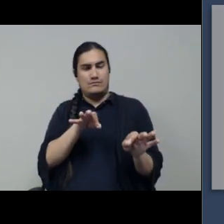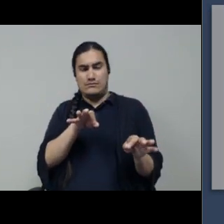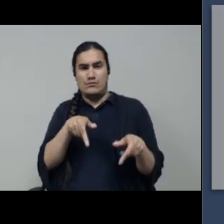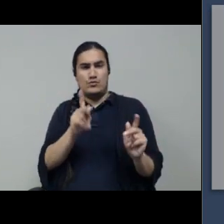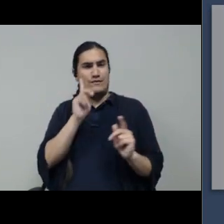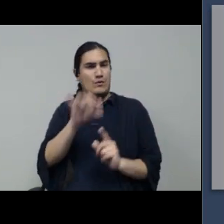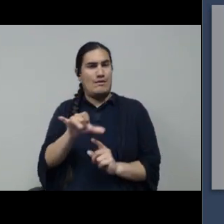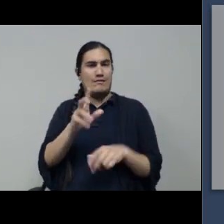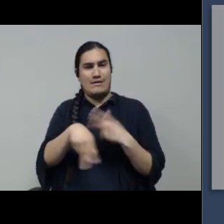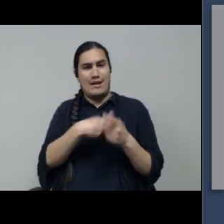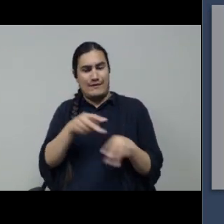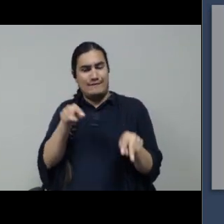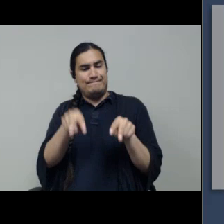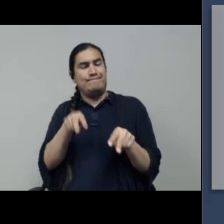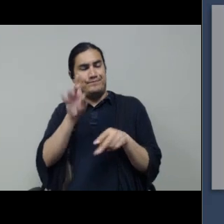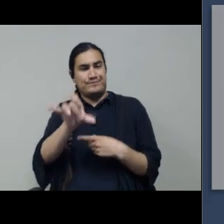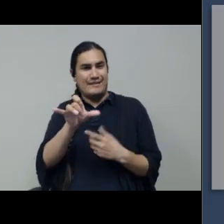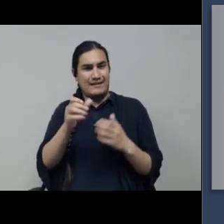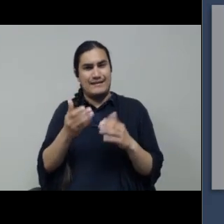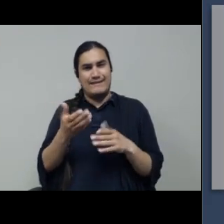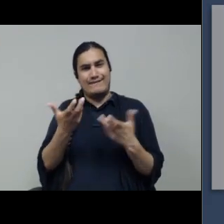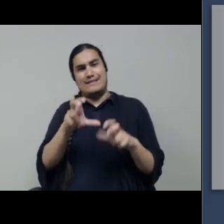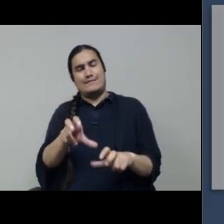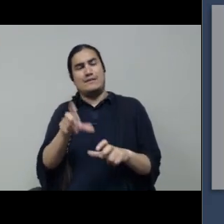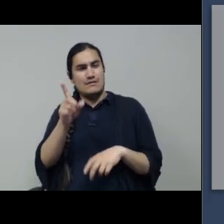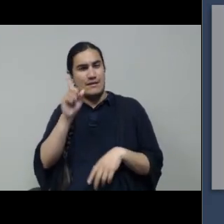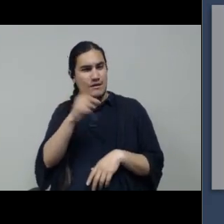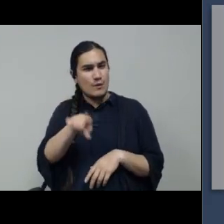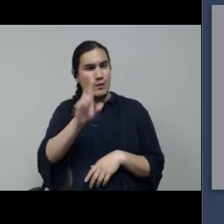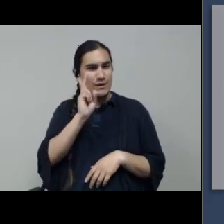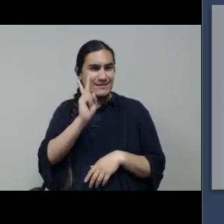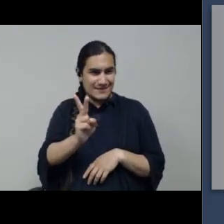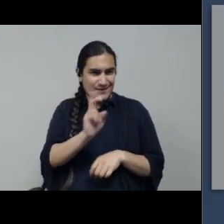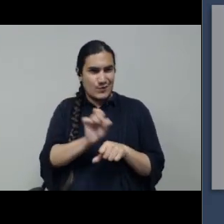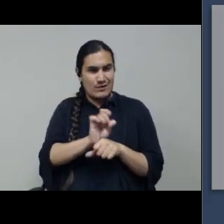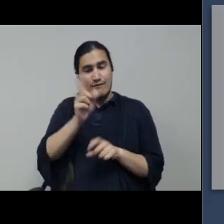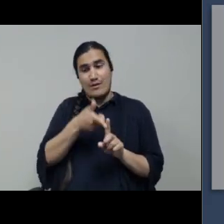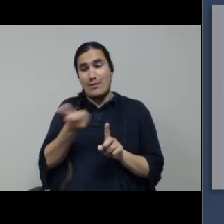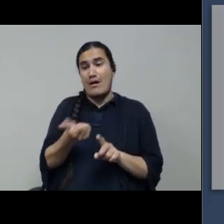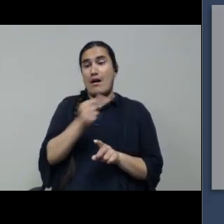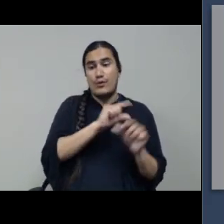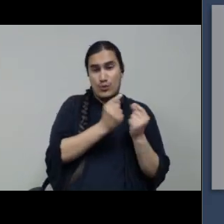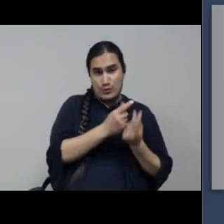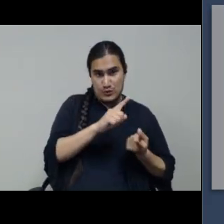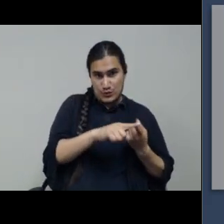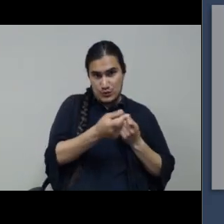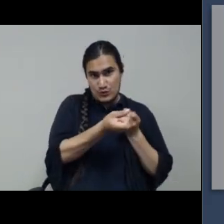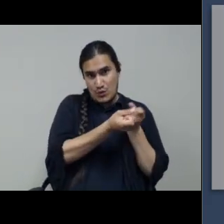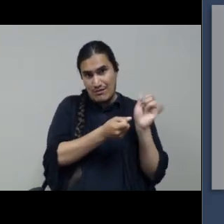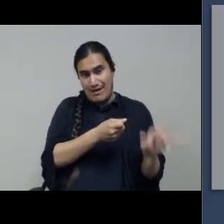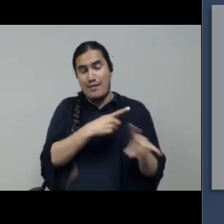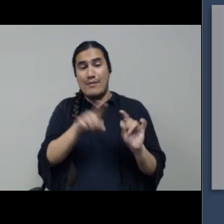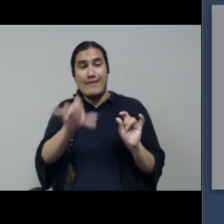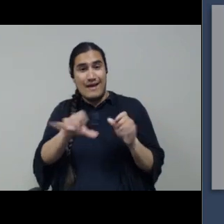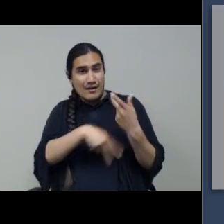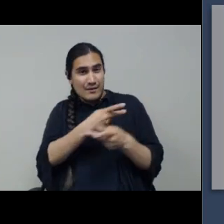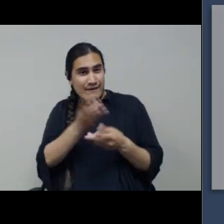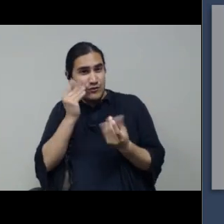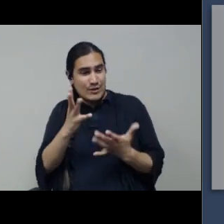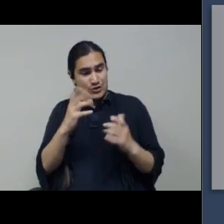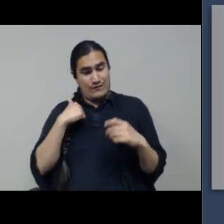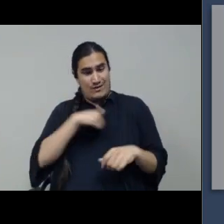investment. We've reached out to the administration. I think you're going to see some efforts from other groups to support that. But having that information as agencies